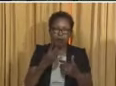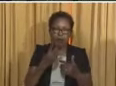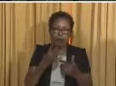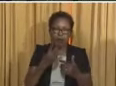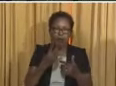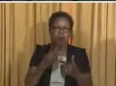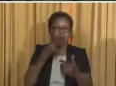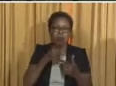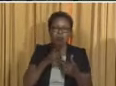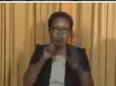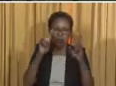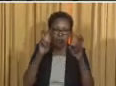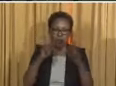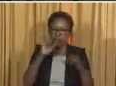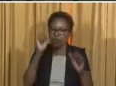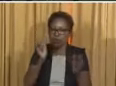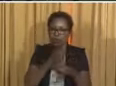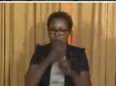ignored.